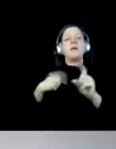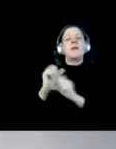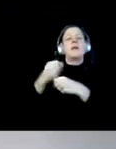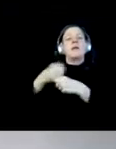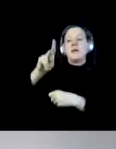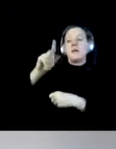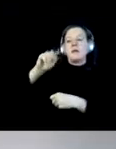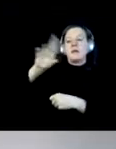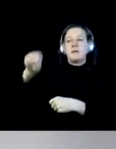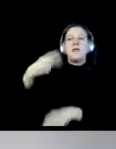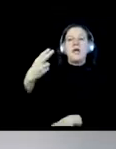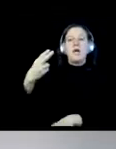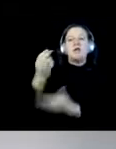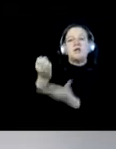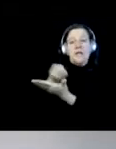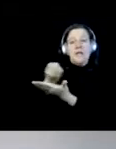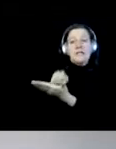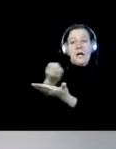really early on that kind of